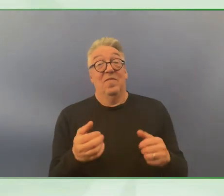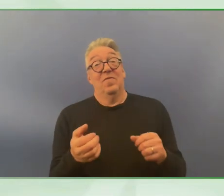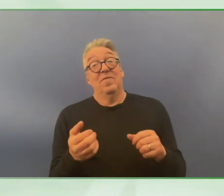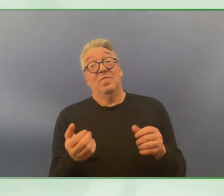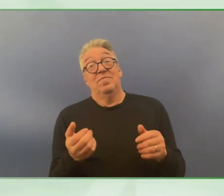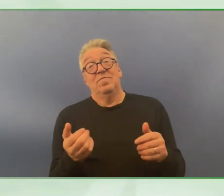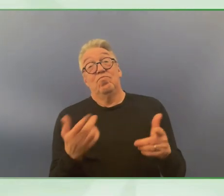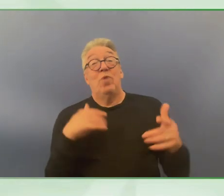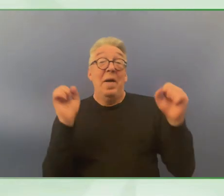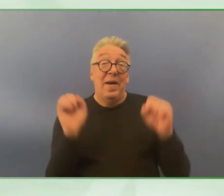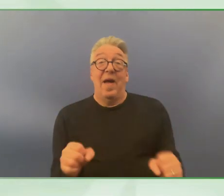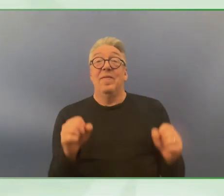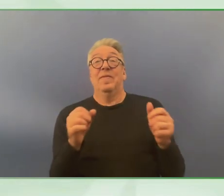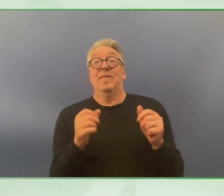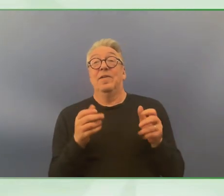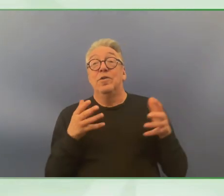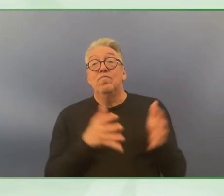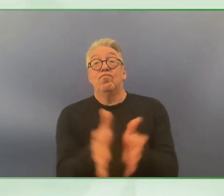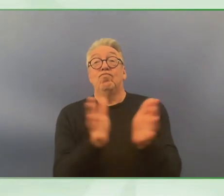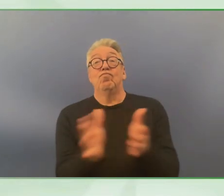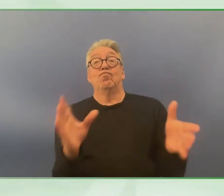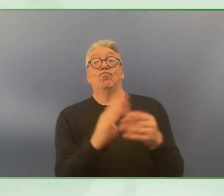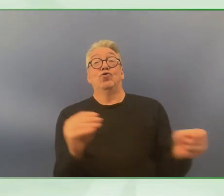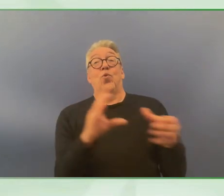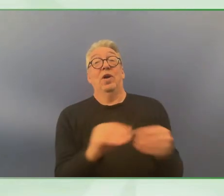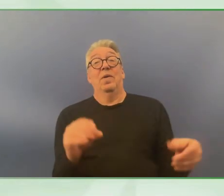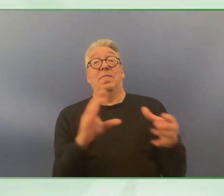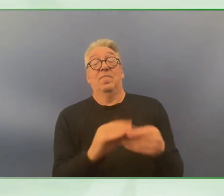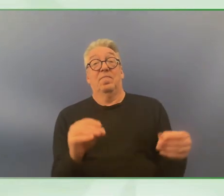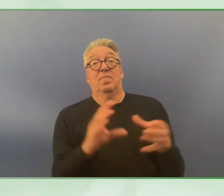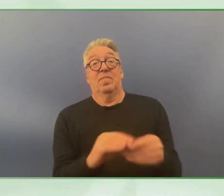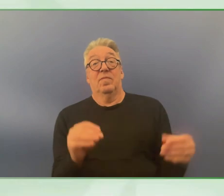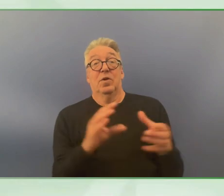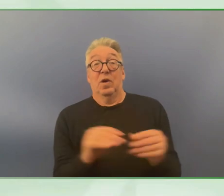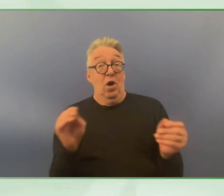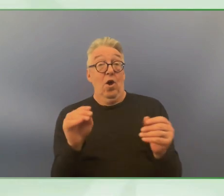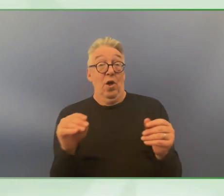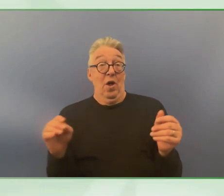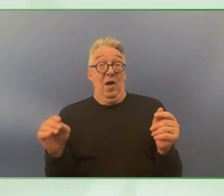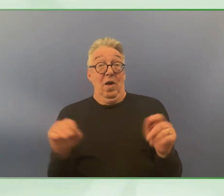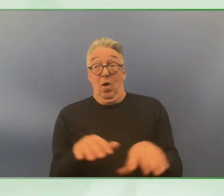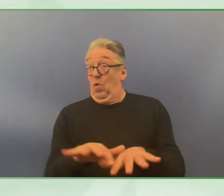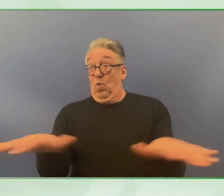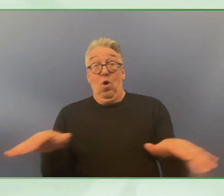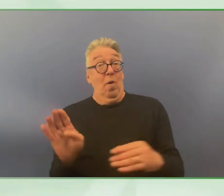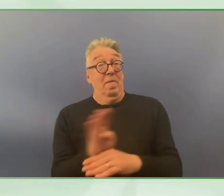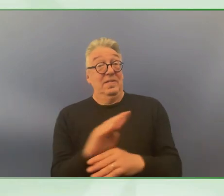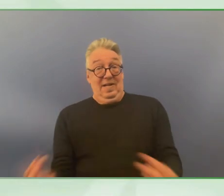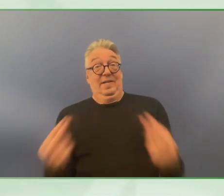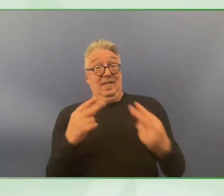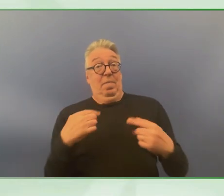it absolutely resonates throughout the business. And I think it's a really, really, really